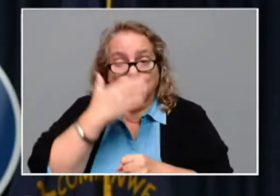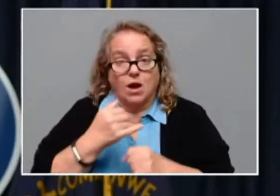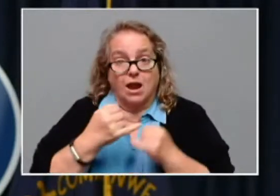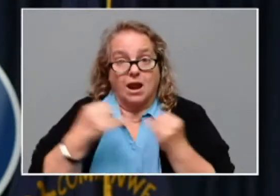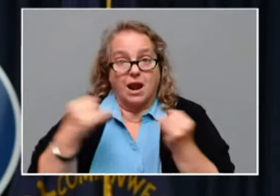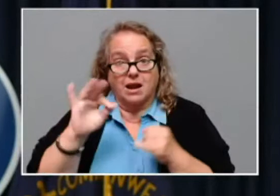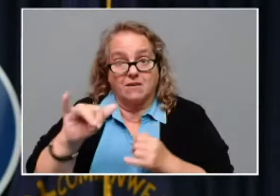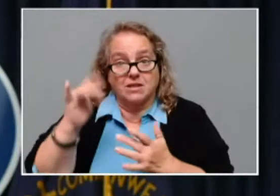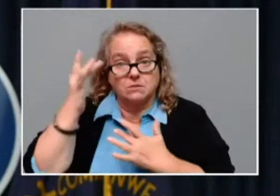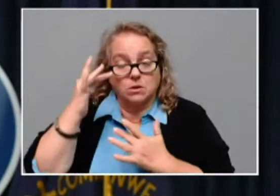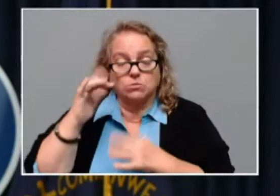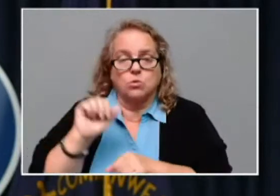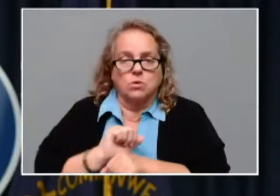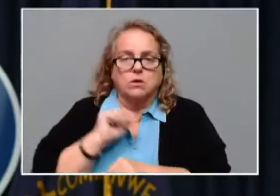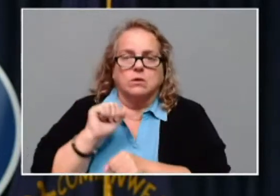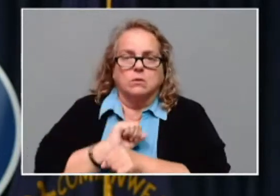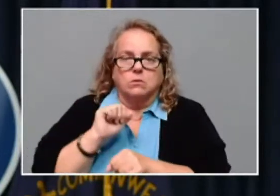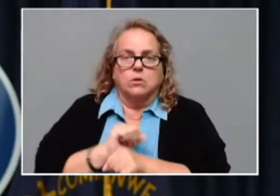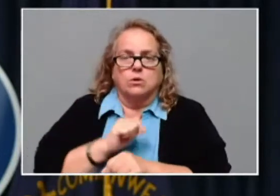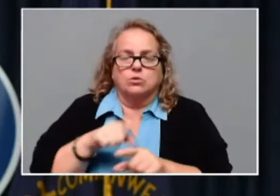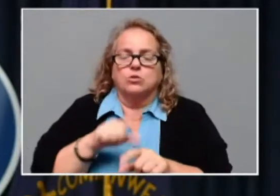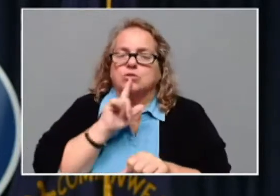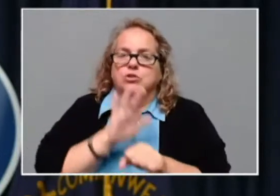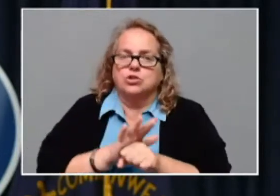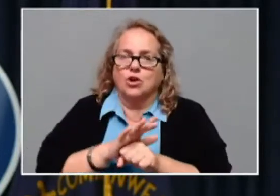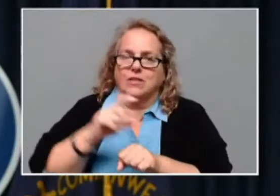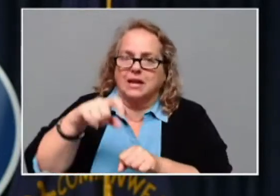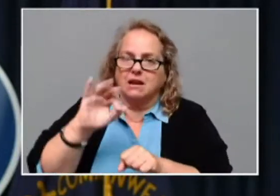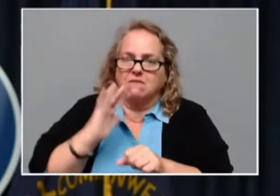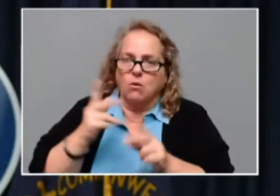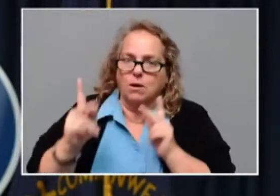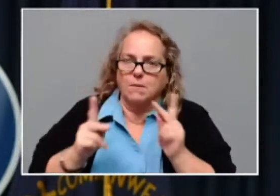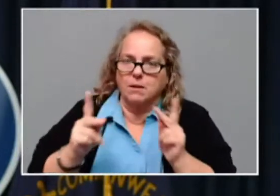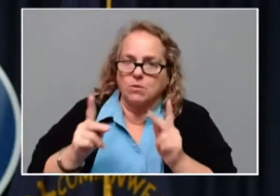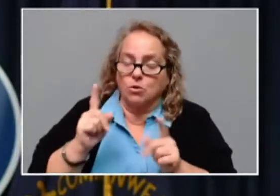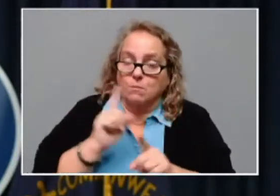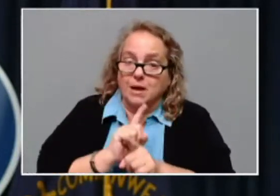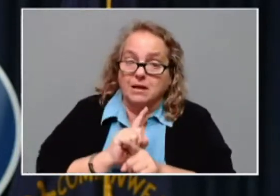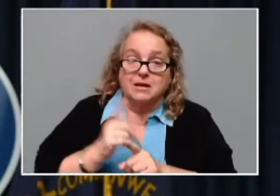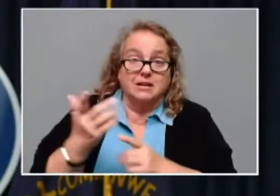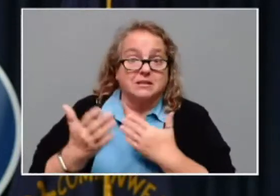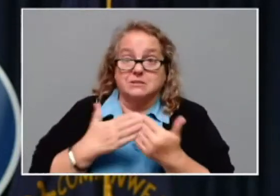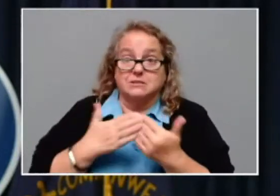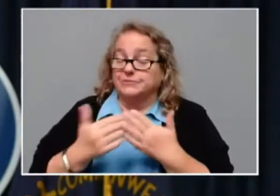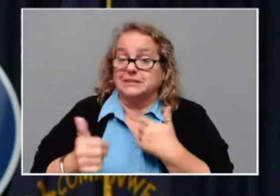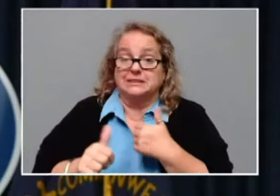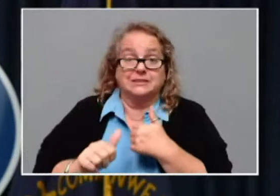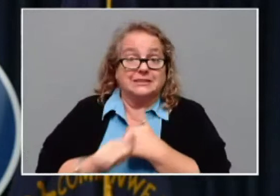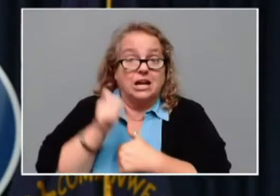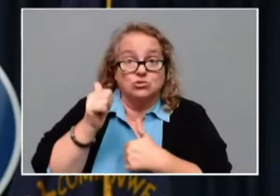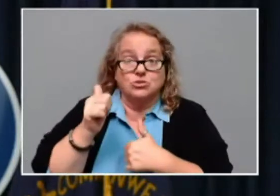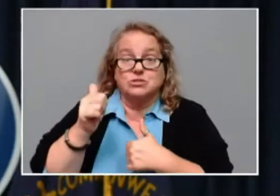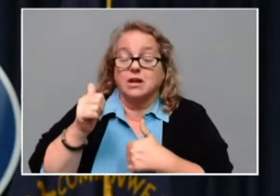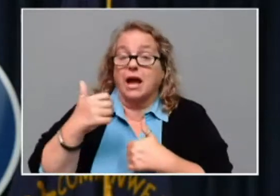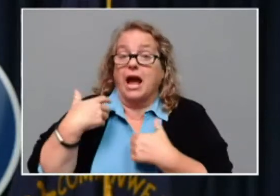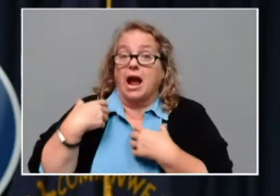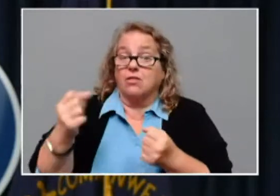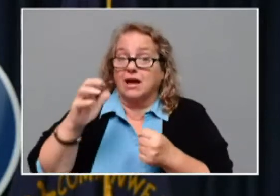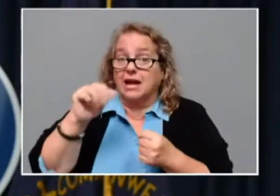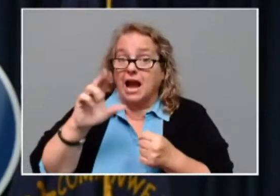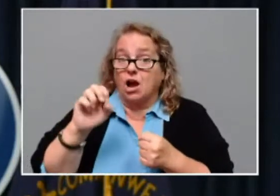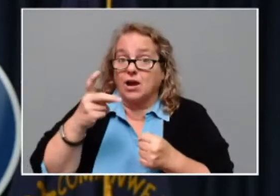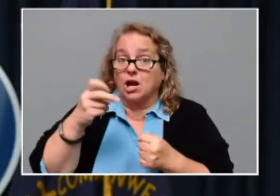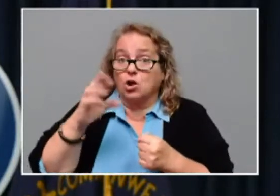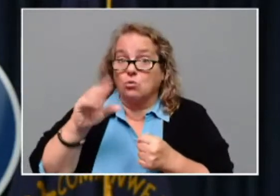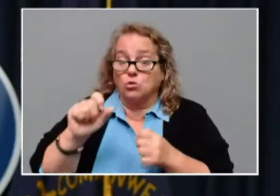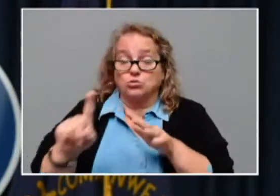to ensure the needs of our people were met. Despite the dangers, they still showed up. From healthcare heroes to first responders to grocery store